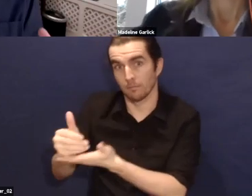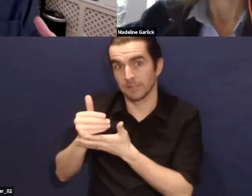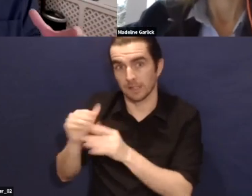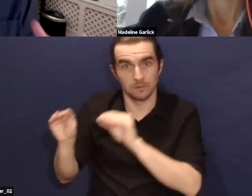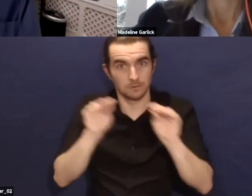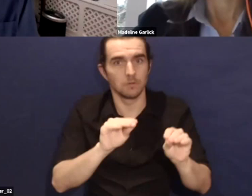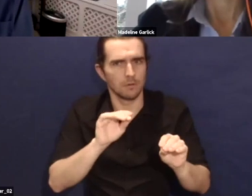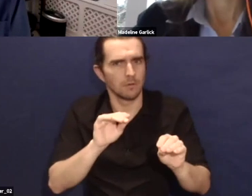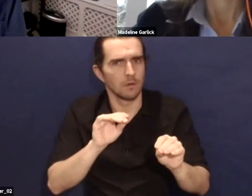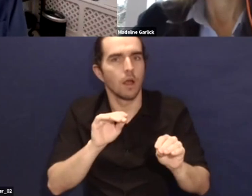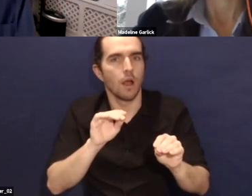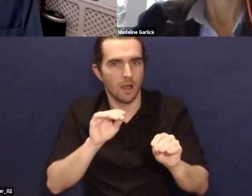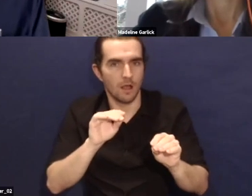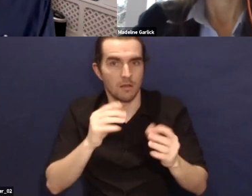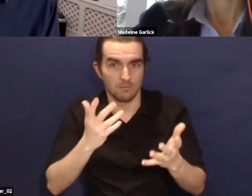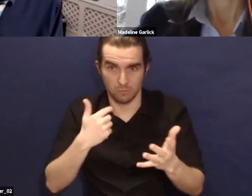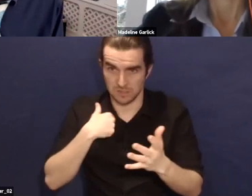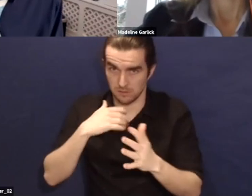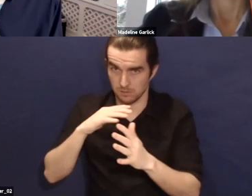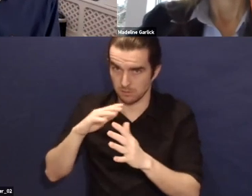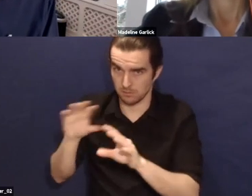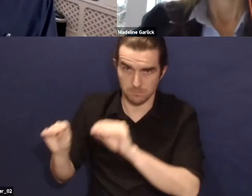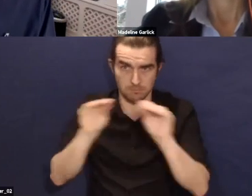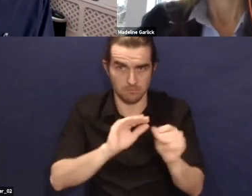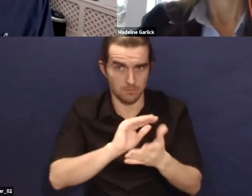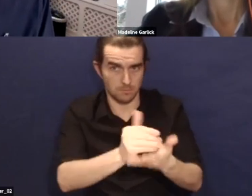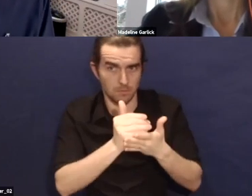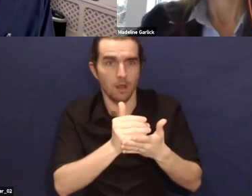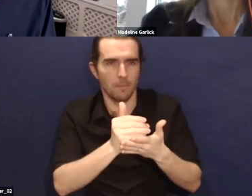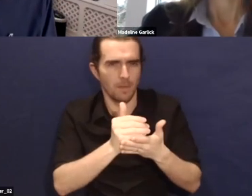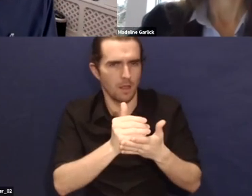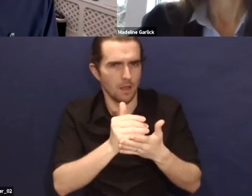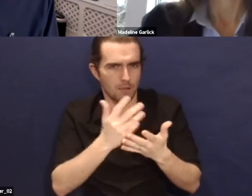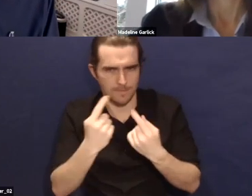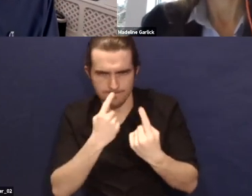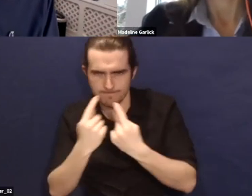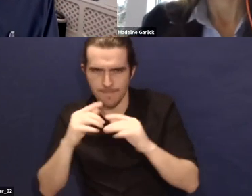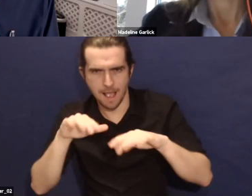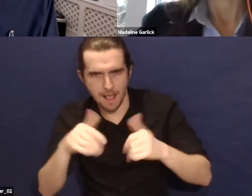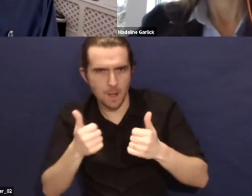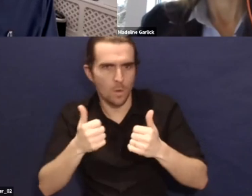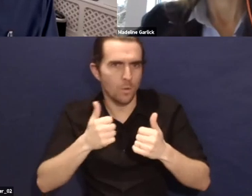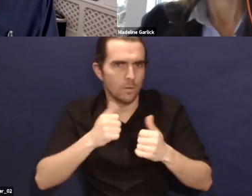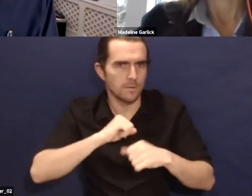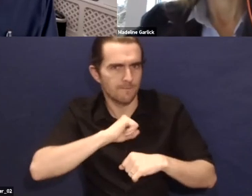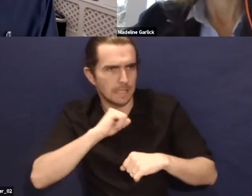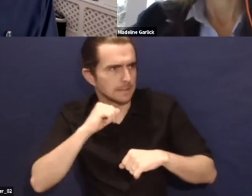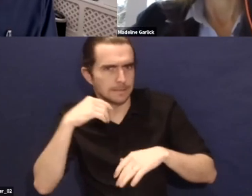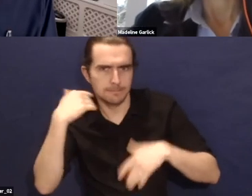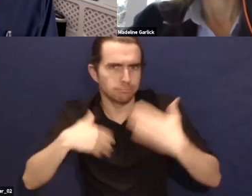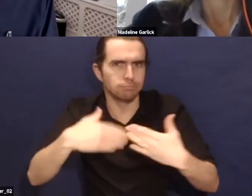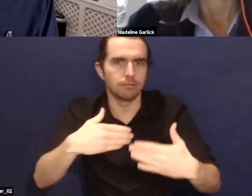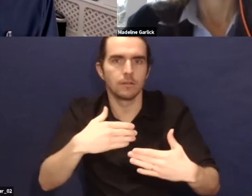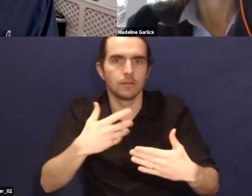Given that we have this scenario of protracted displacement, we need to